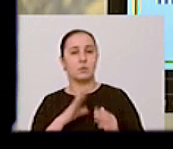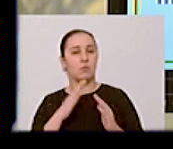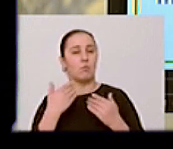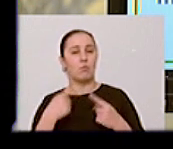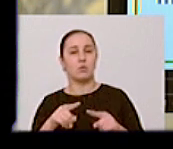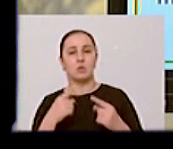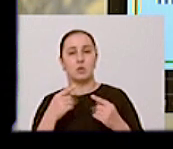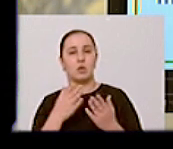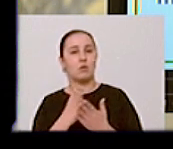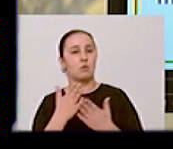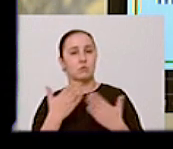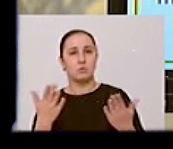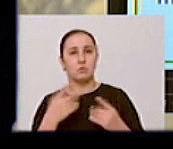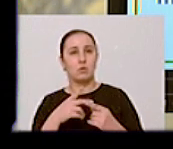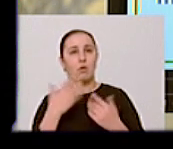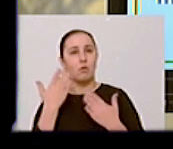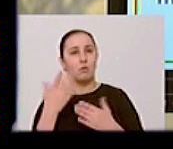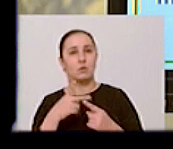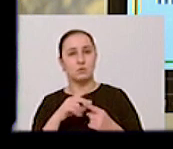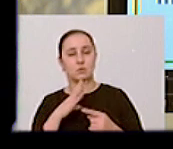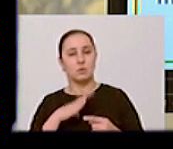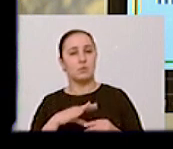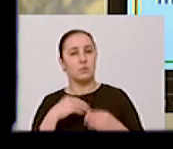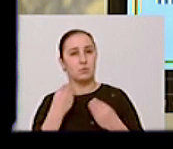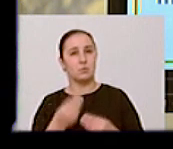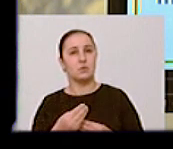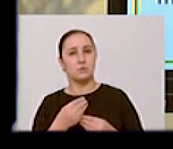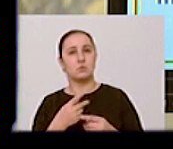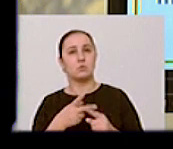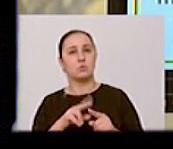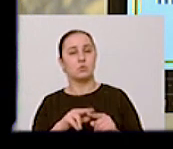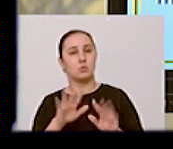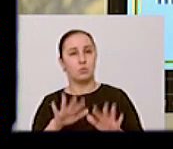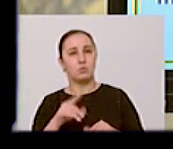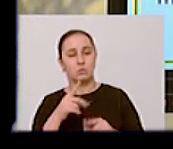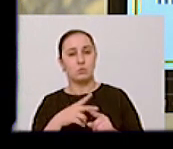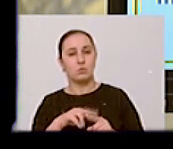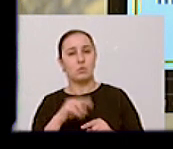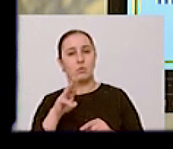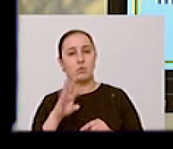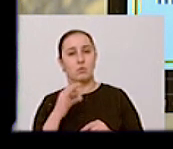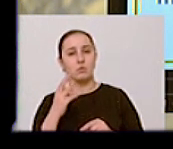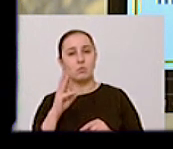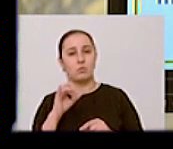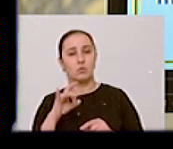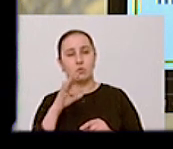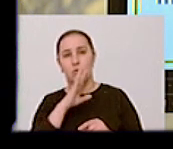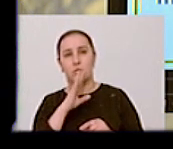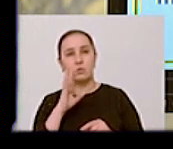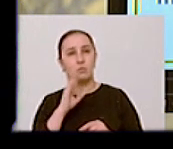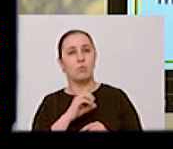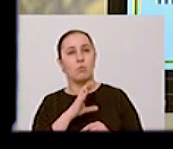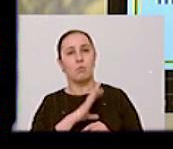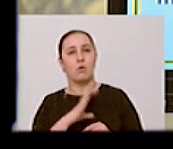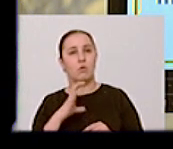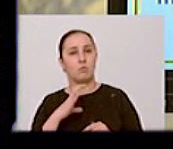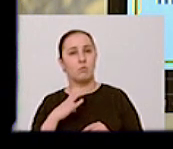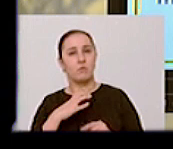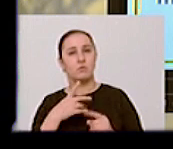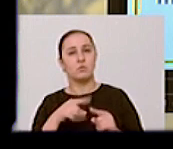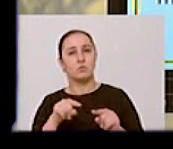yo'qdir, onajon. Alloh sizga sabr bersin. Shu o'rinda Toshmurodning onasi Boybutcha shunday